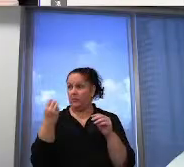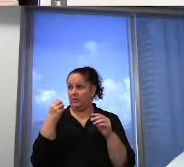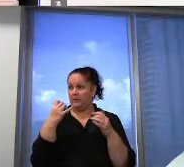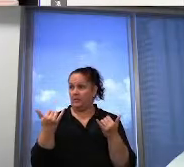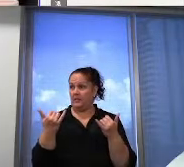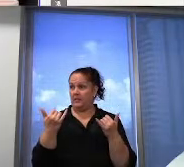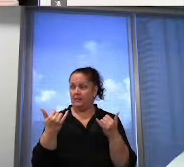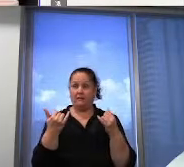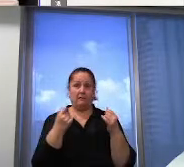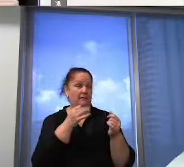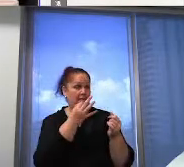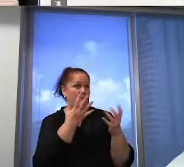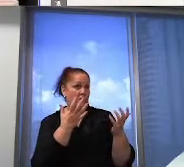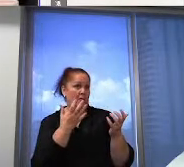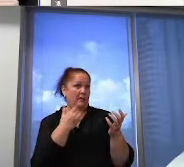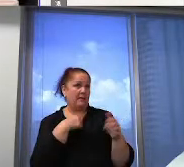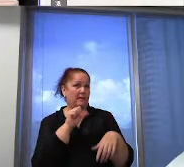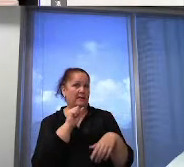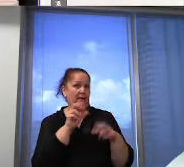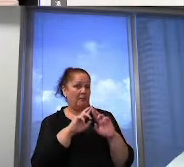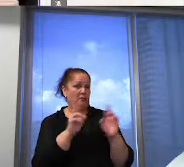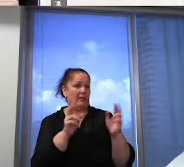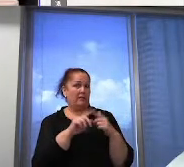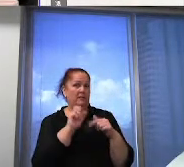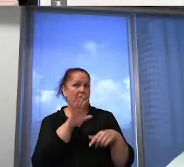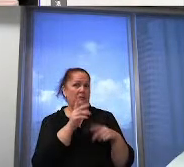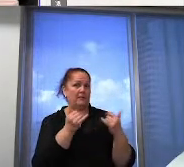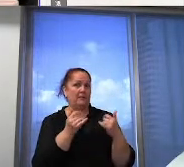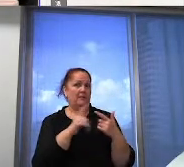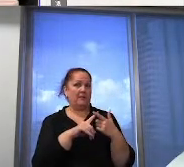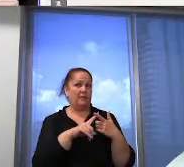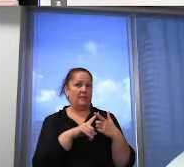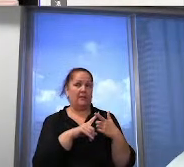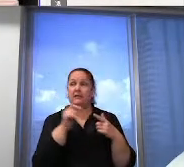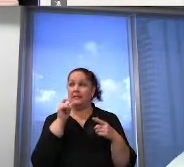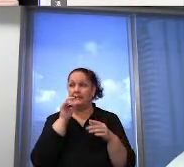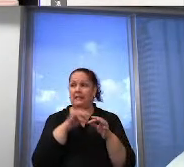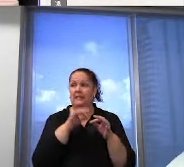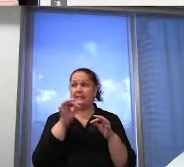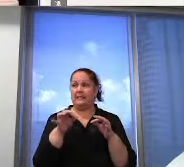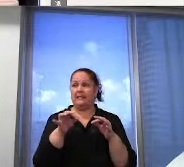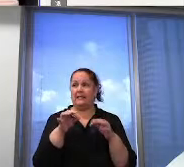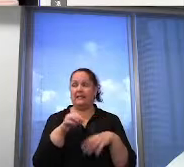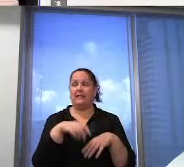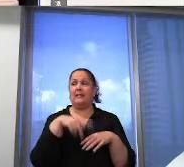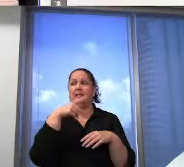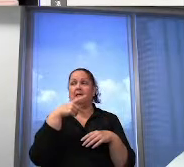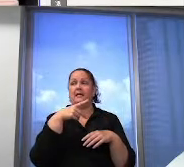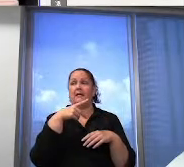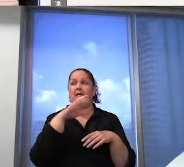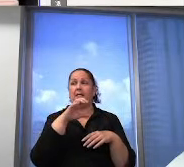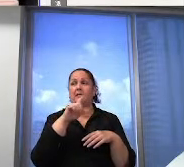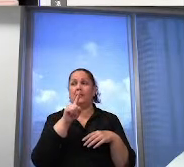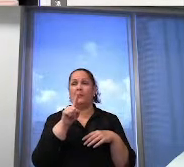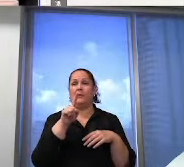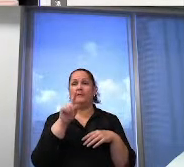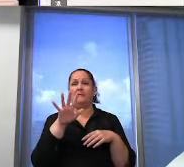Sorry. You want to give it to me now? No, if you want to, I'm prepared to do so. Okay, if it's not a delay, yes.